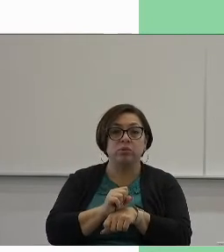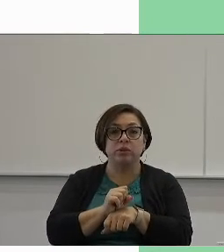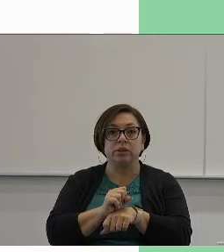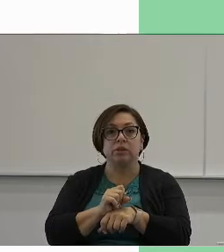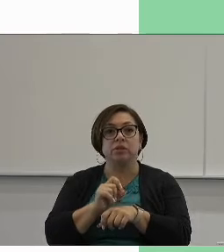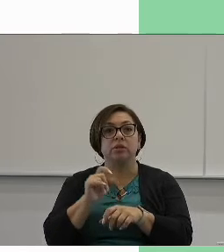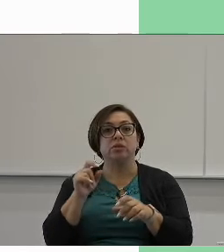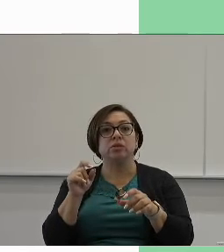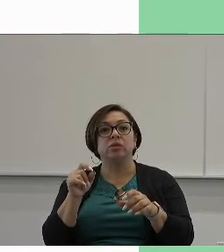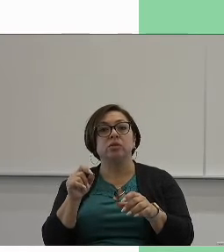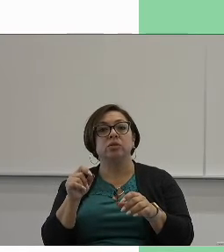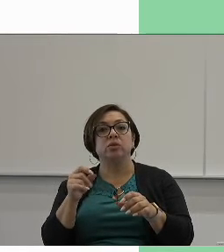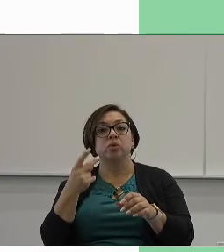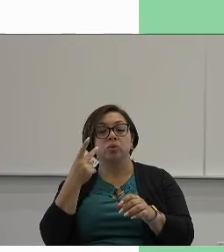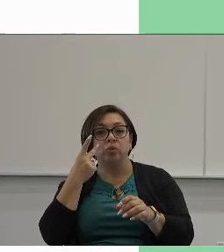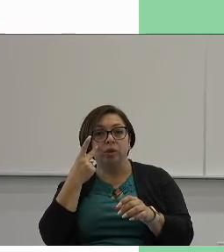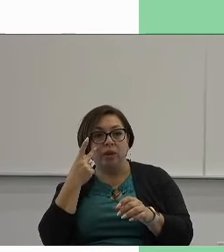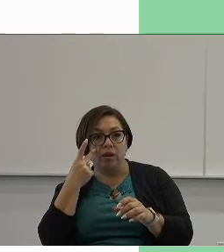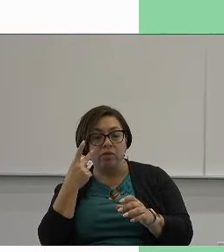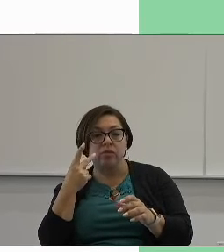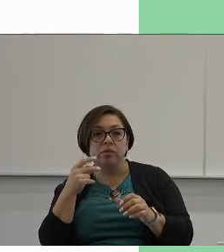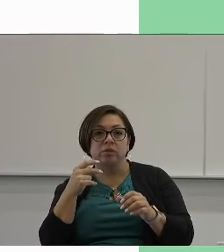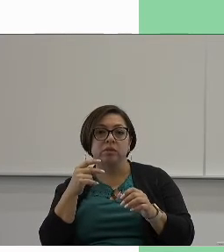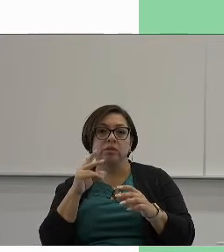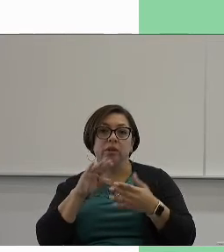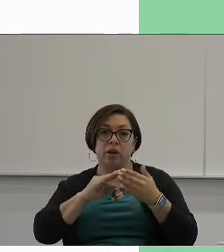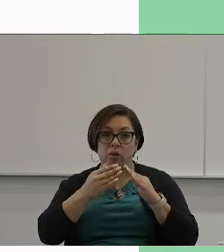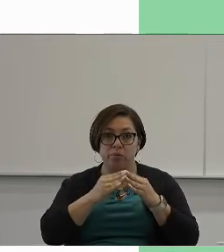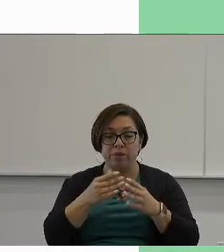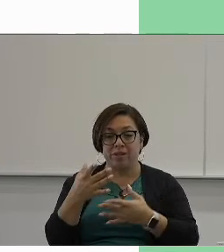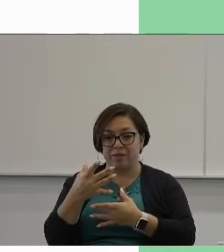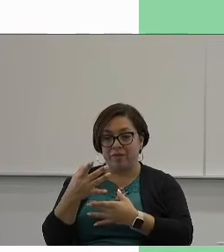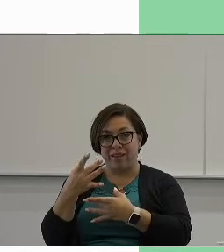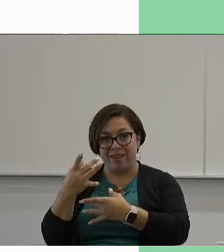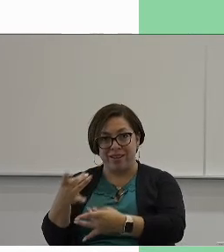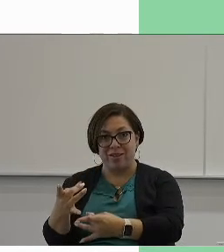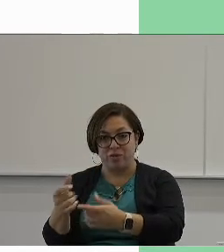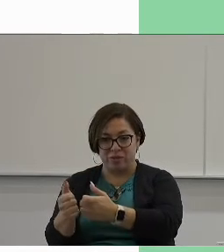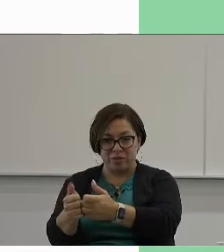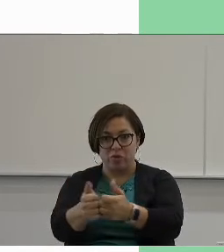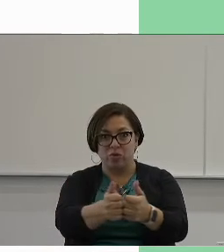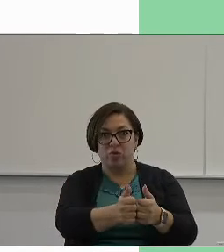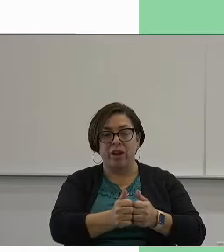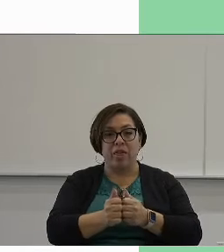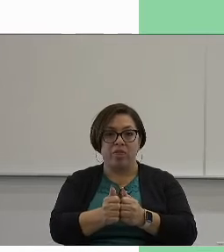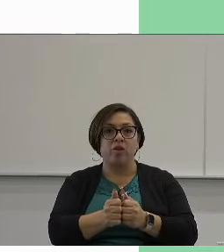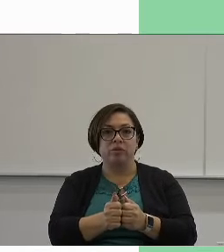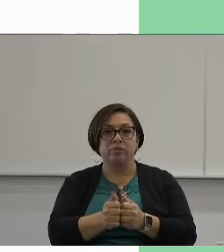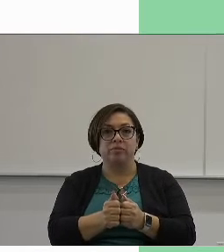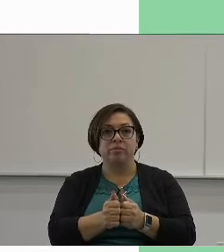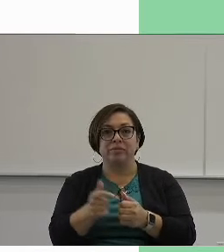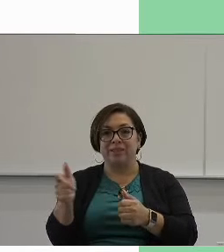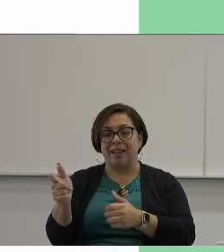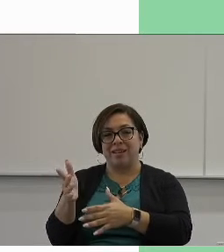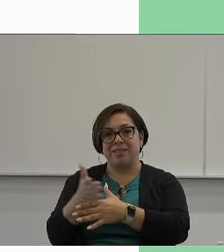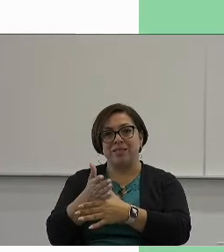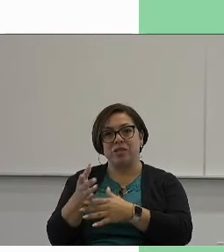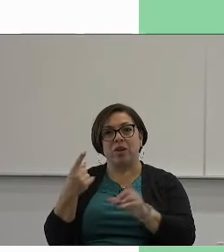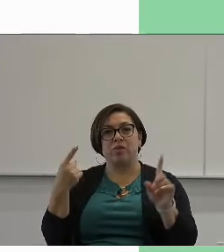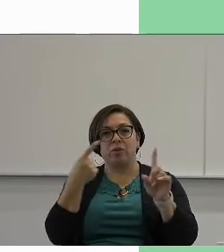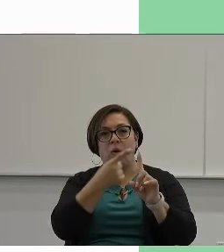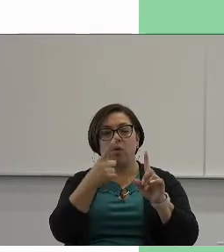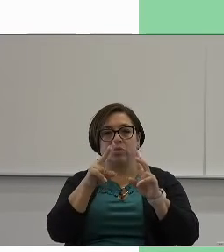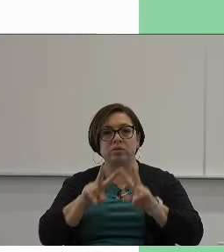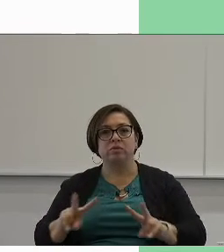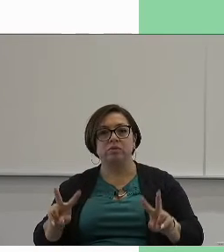to identify and maintain communities of interests and neighborhoods. Those are communities that have shared goals,